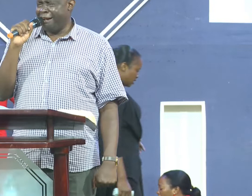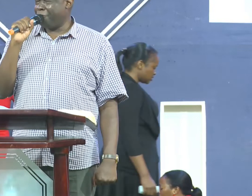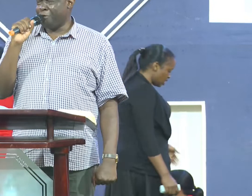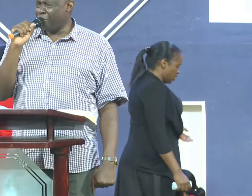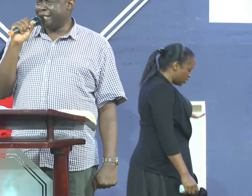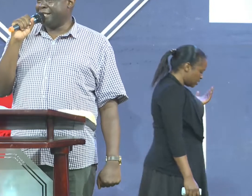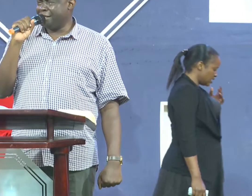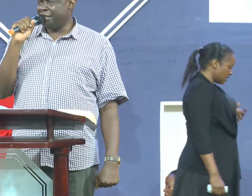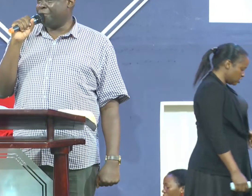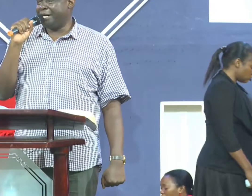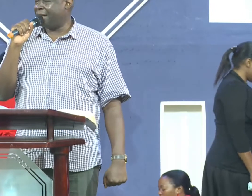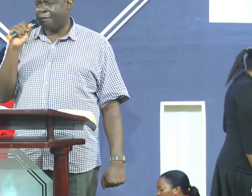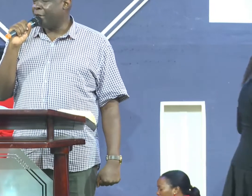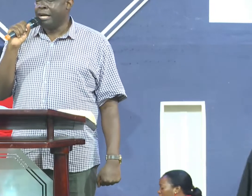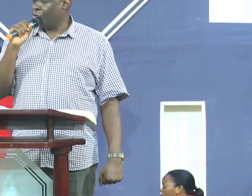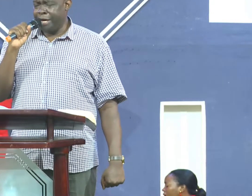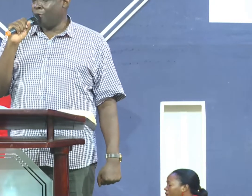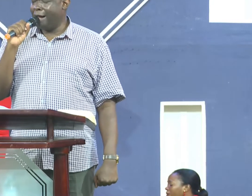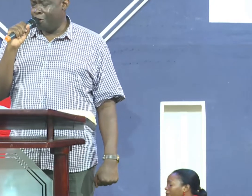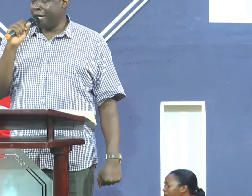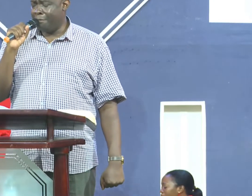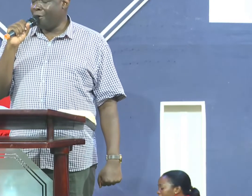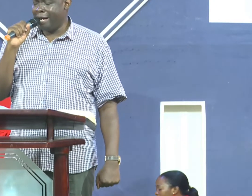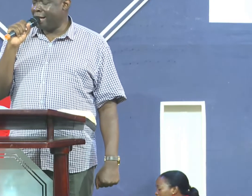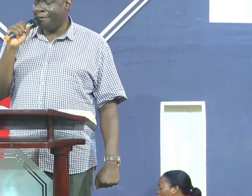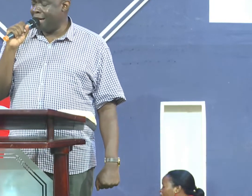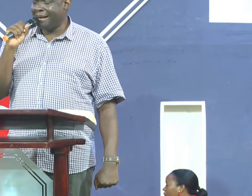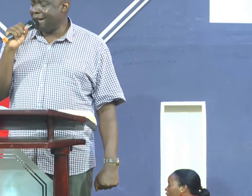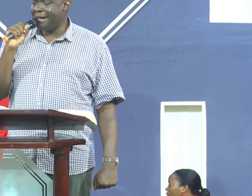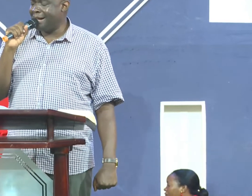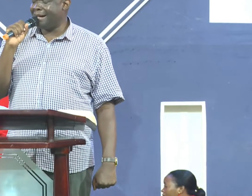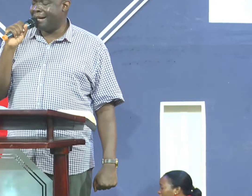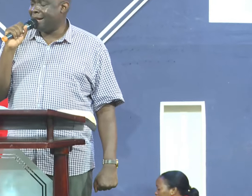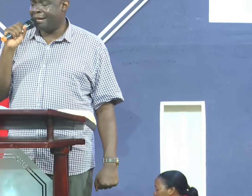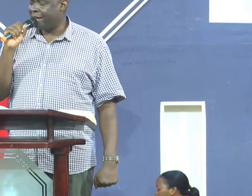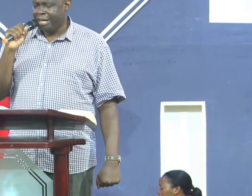monsi apeku kazi zibwe we waone mawanga marala